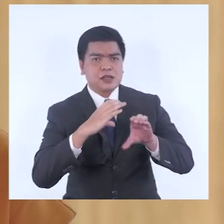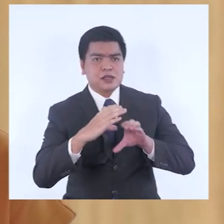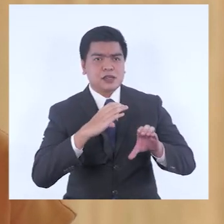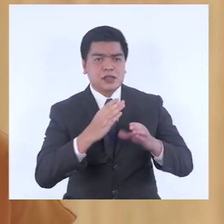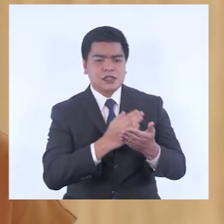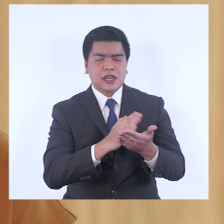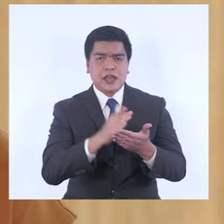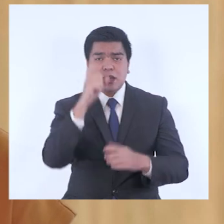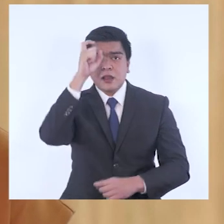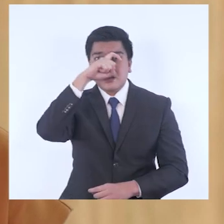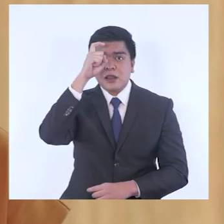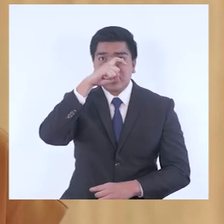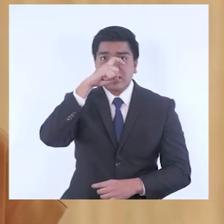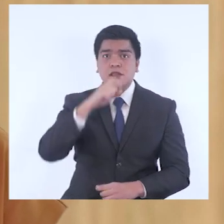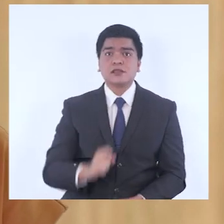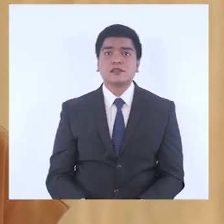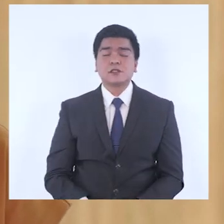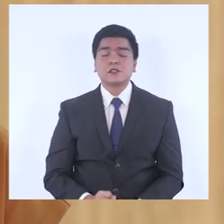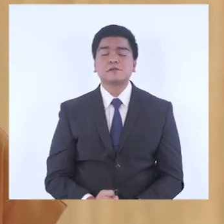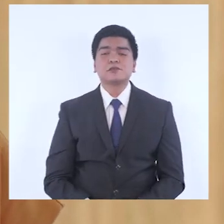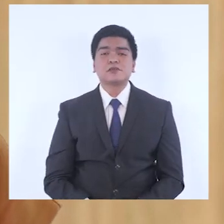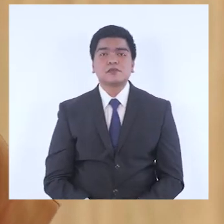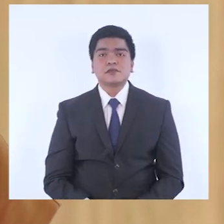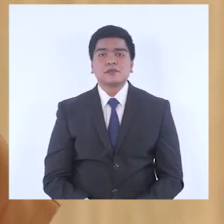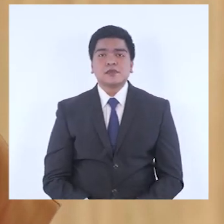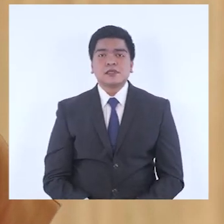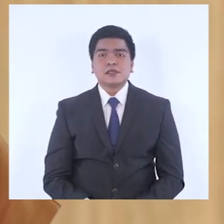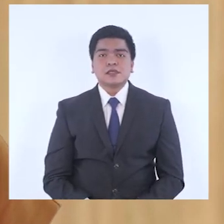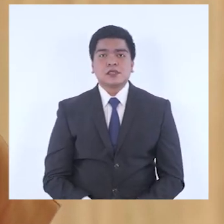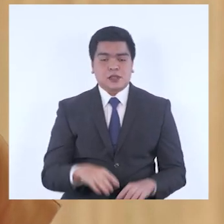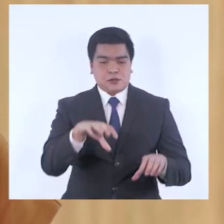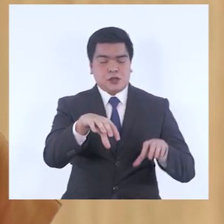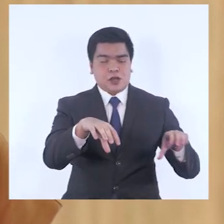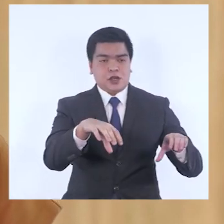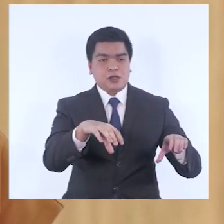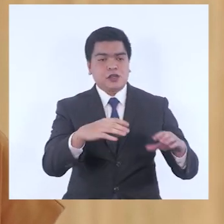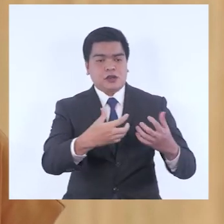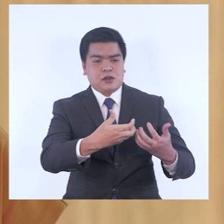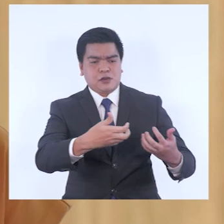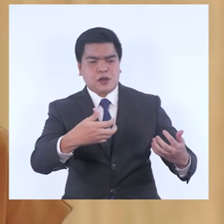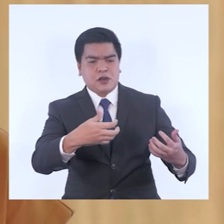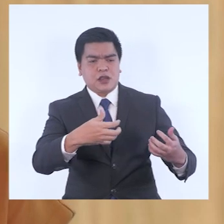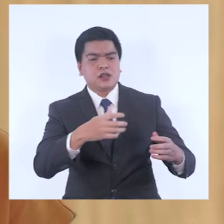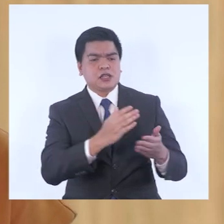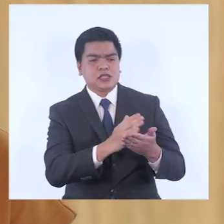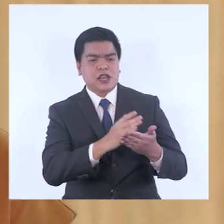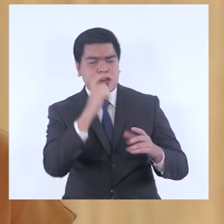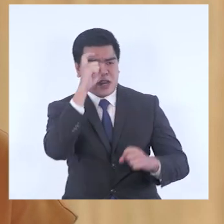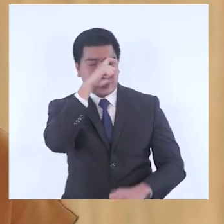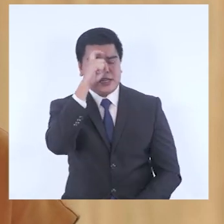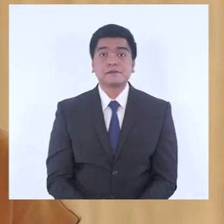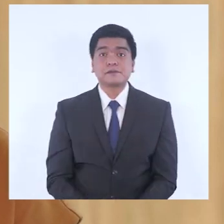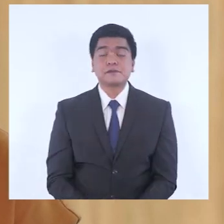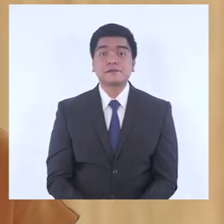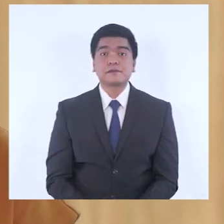knowledge among nations and peoples. Every list of the most spoken languages